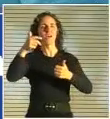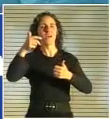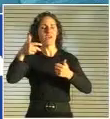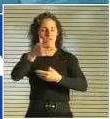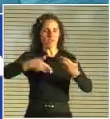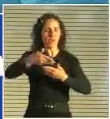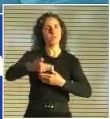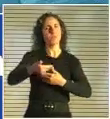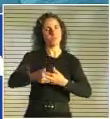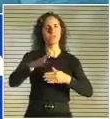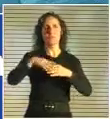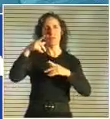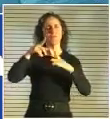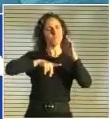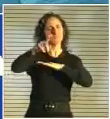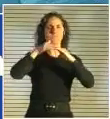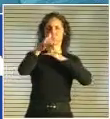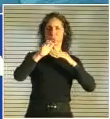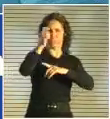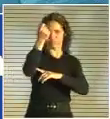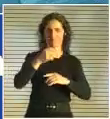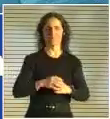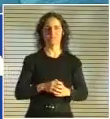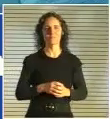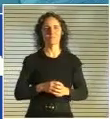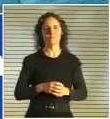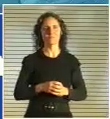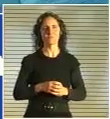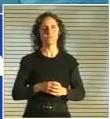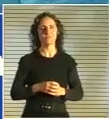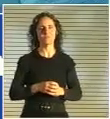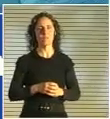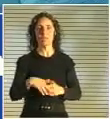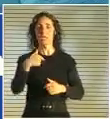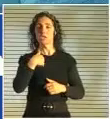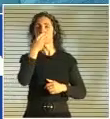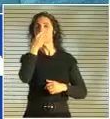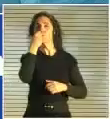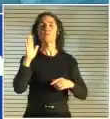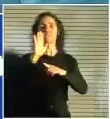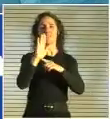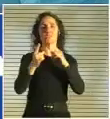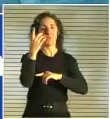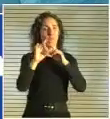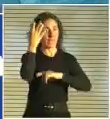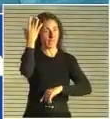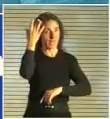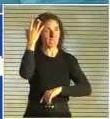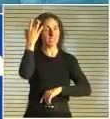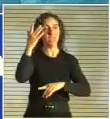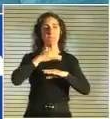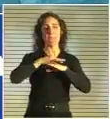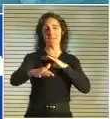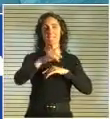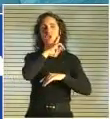development. I'm here representing a seafood initiative called SeaBOS. For those of you who don't know